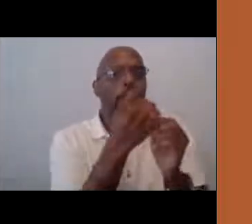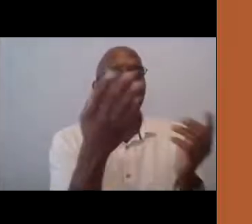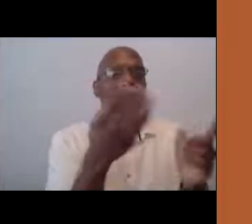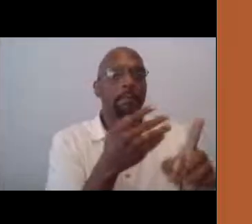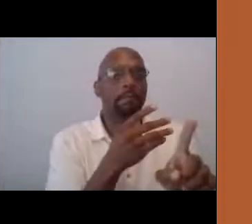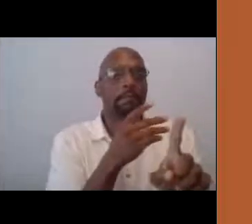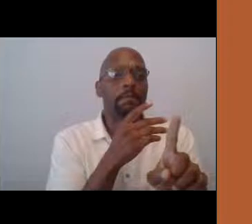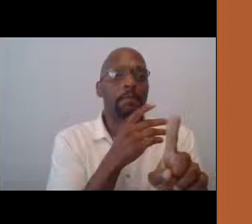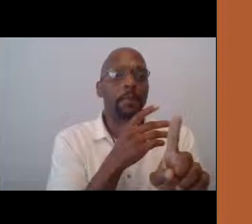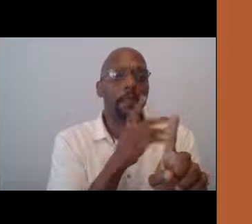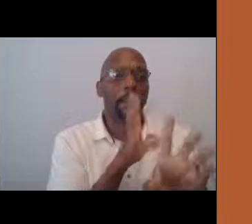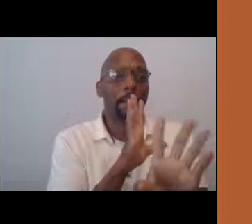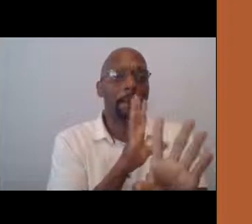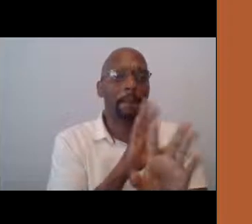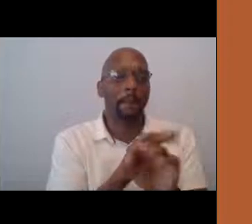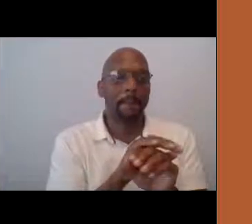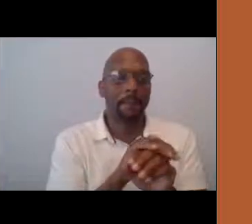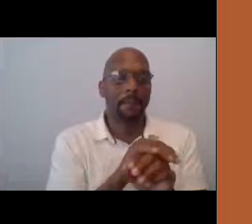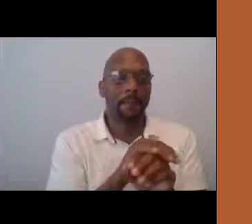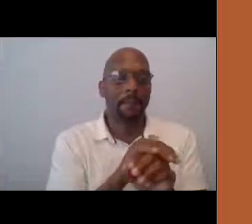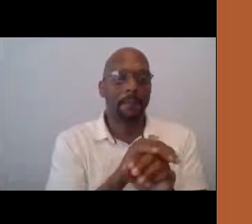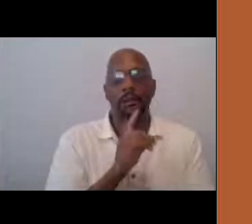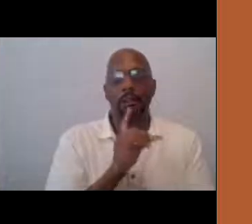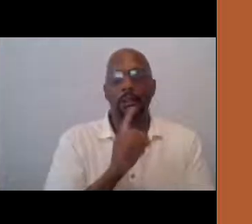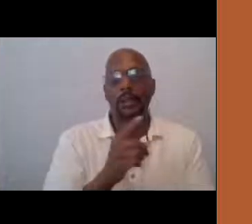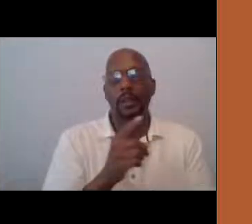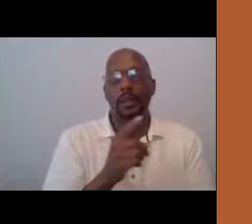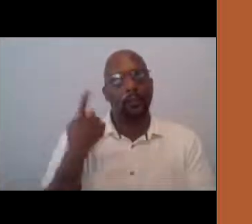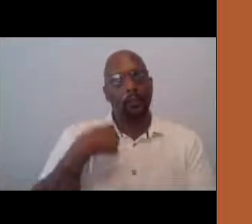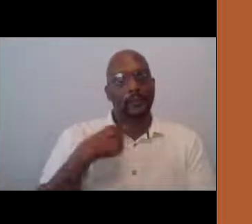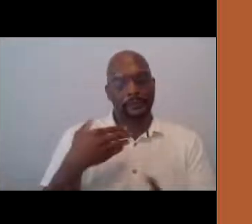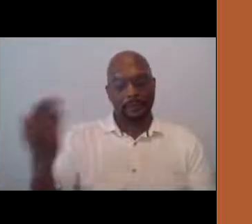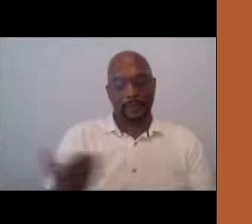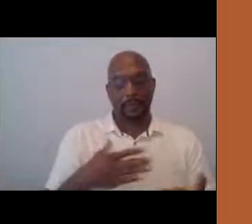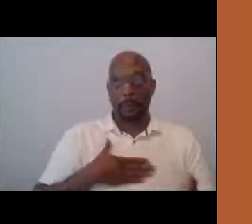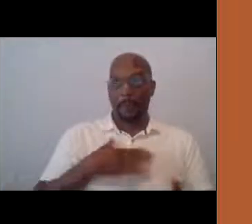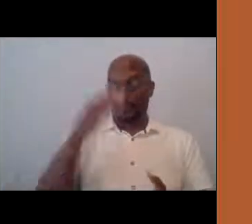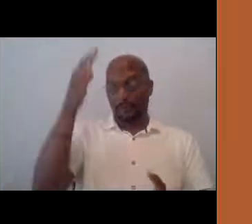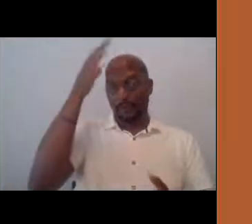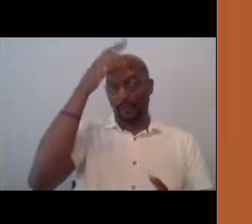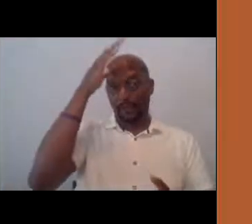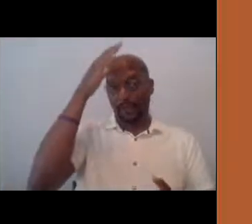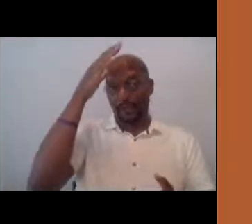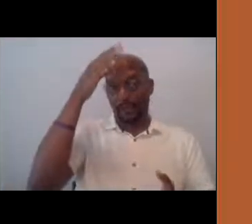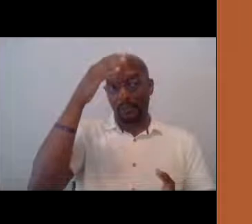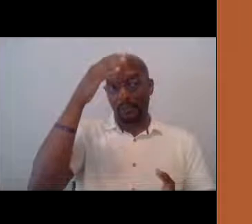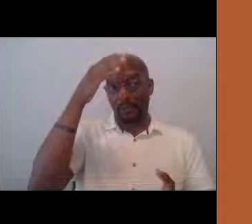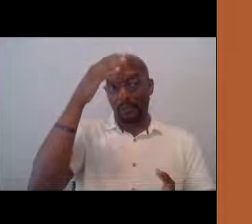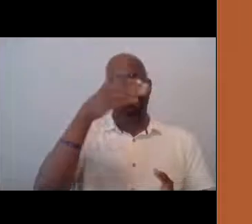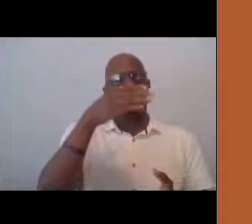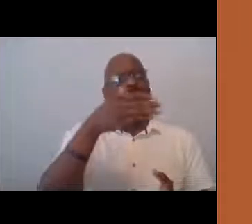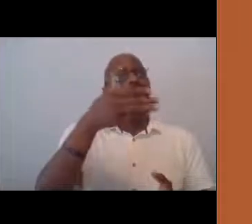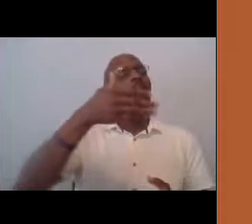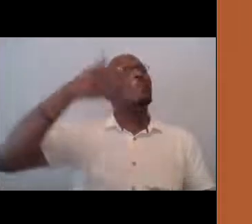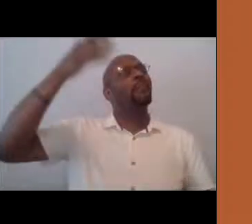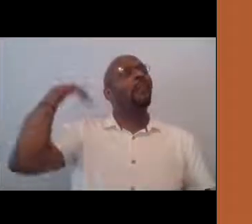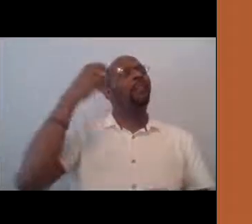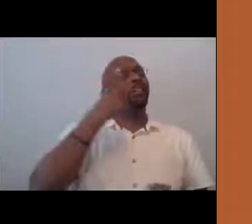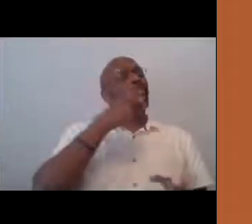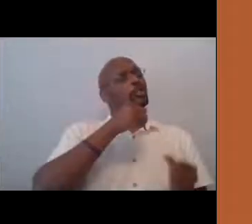just, it's really a pleasure to be here. And my father would commute from Thousand Oaks to